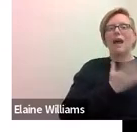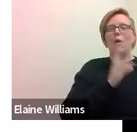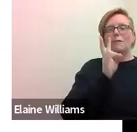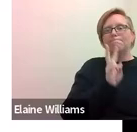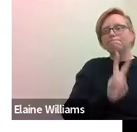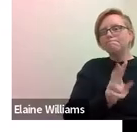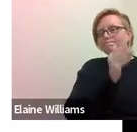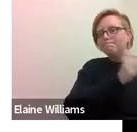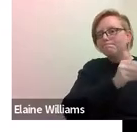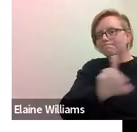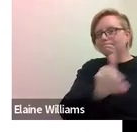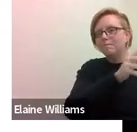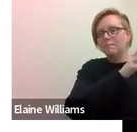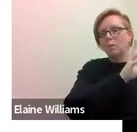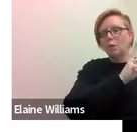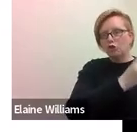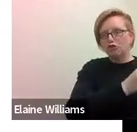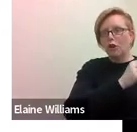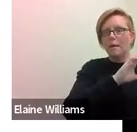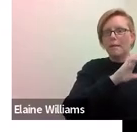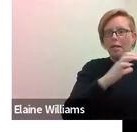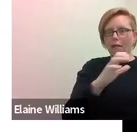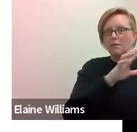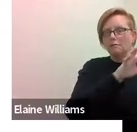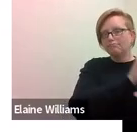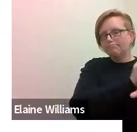These are our upcoming